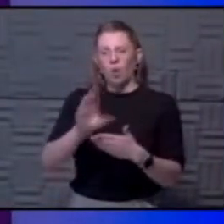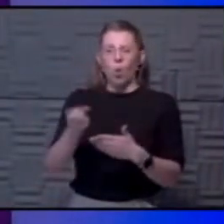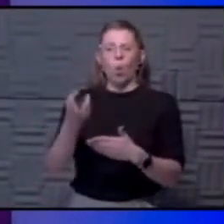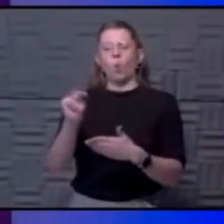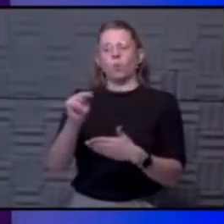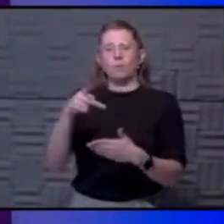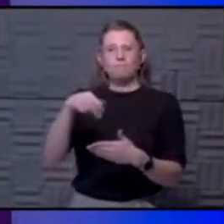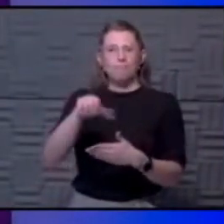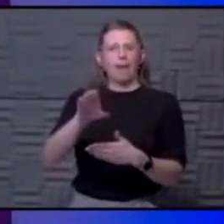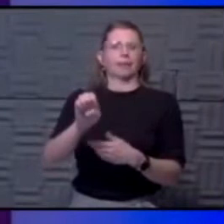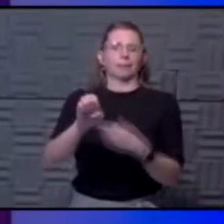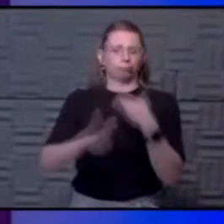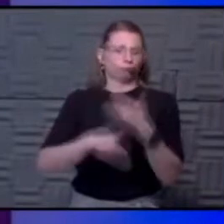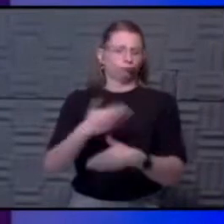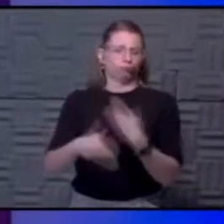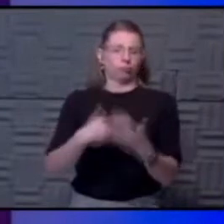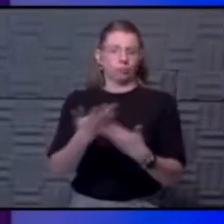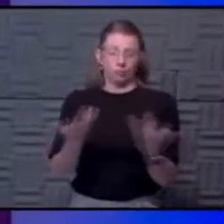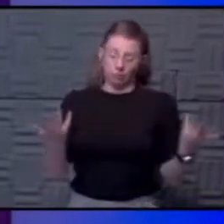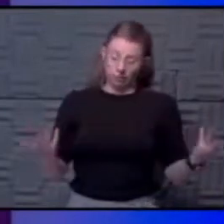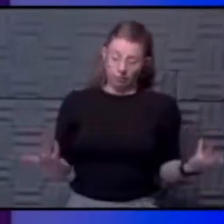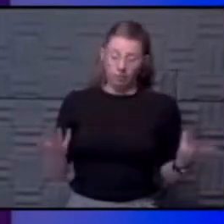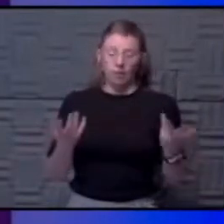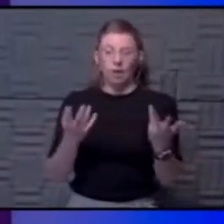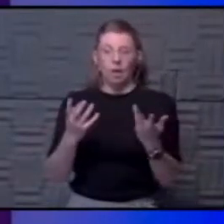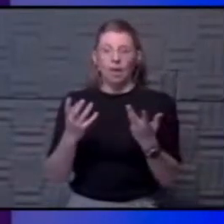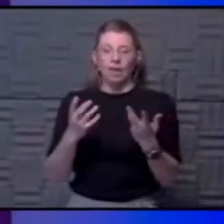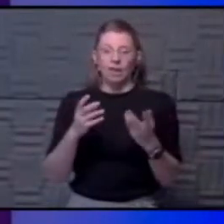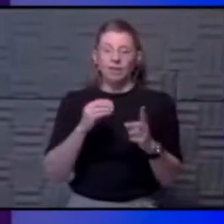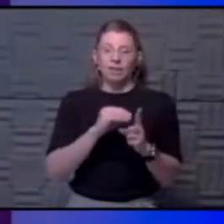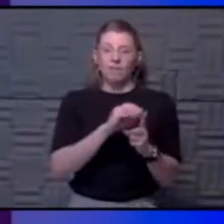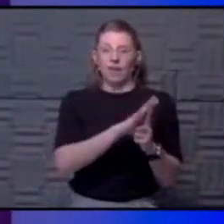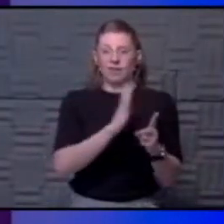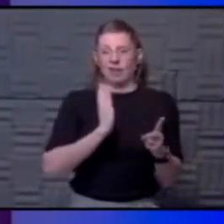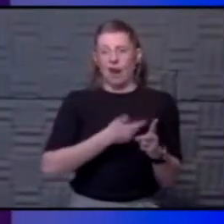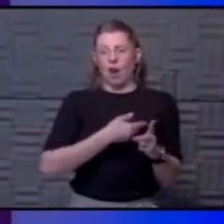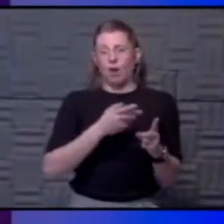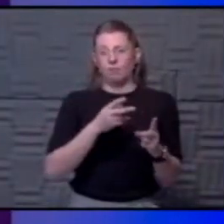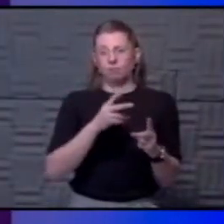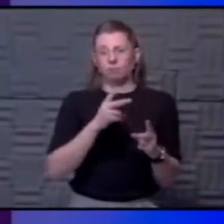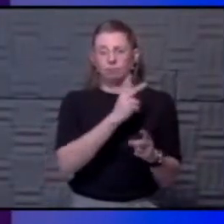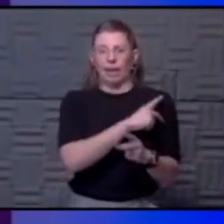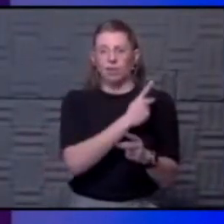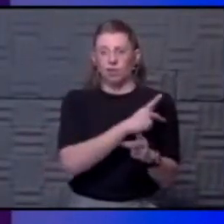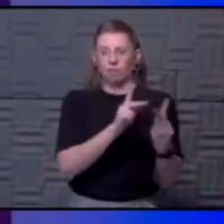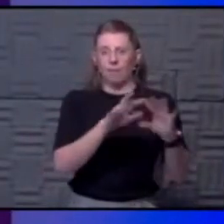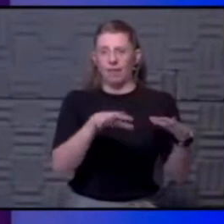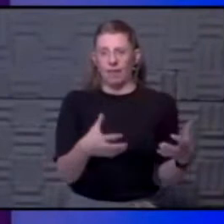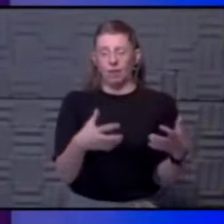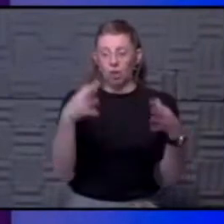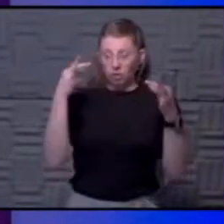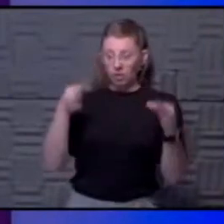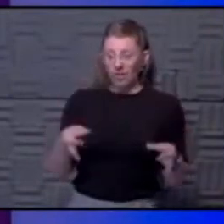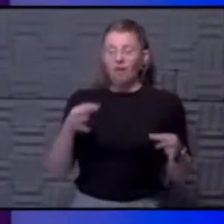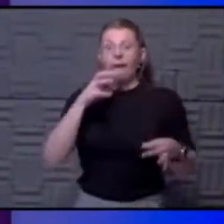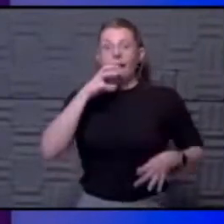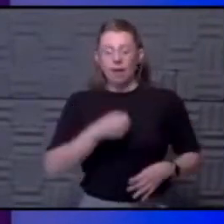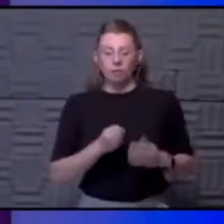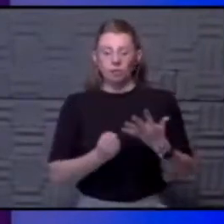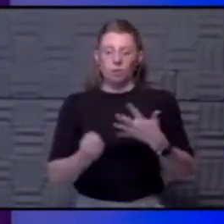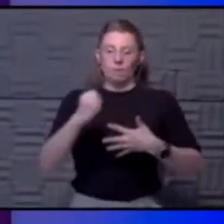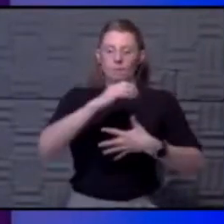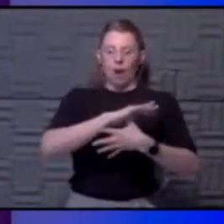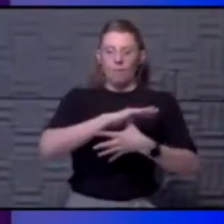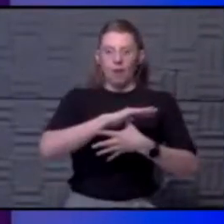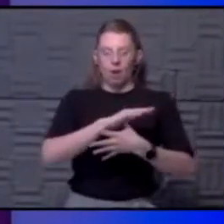for challenges. I mean, with our own patient population, for example. But the decision to say age is the primary